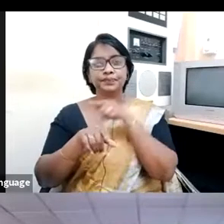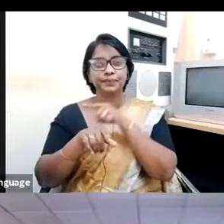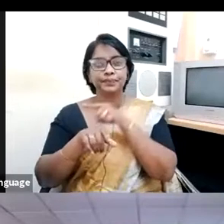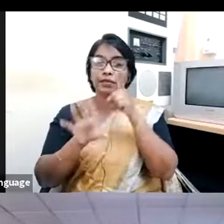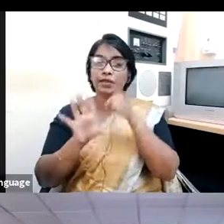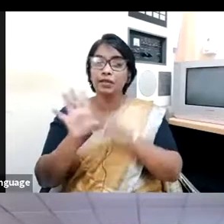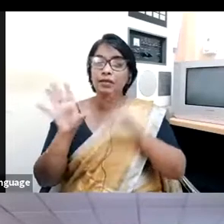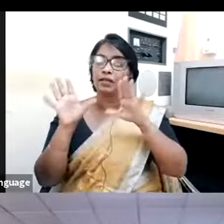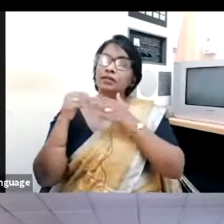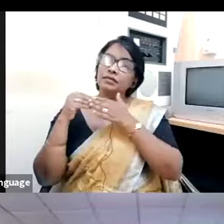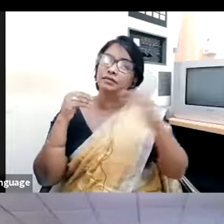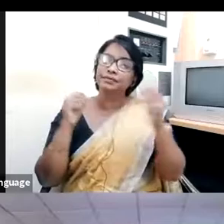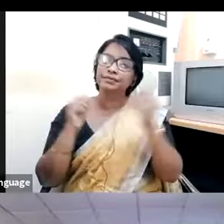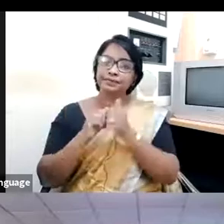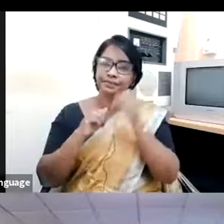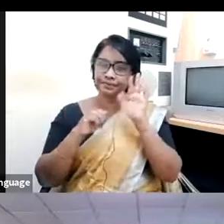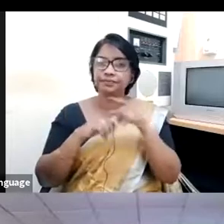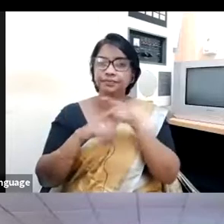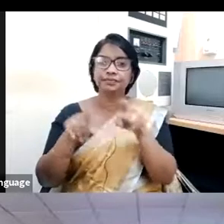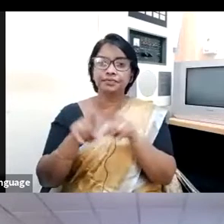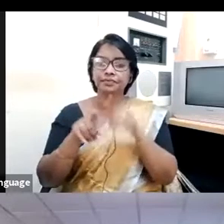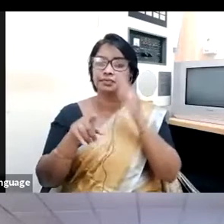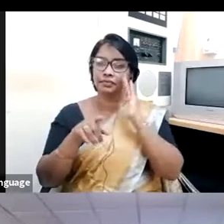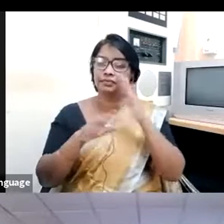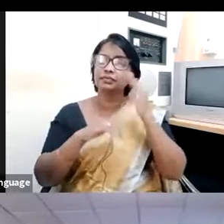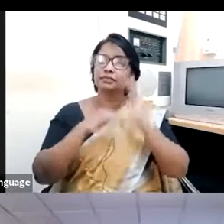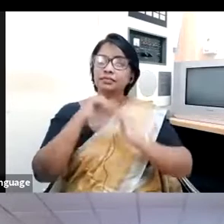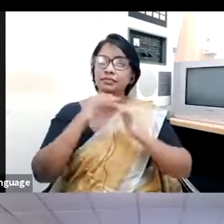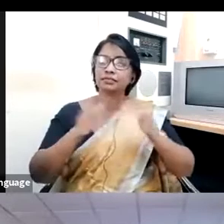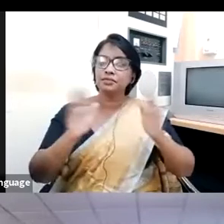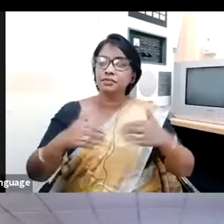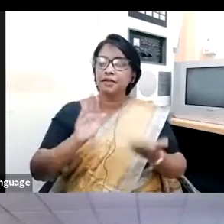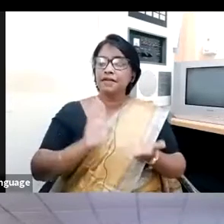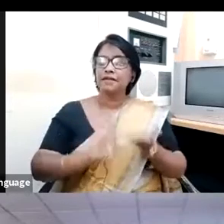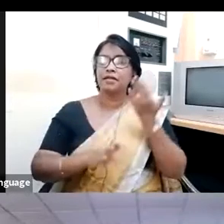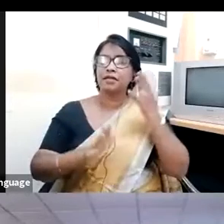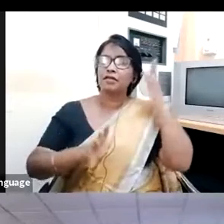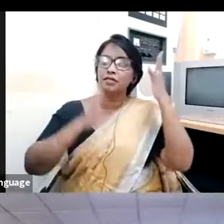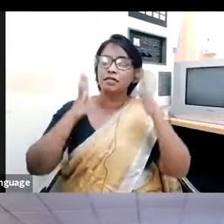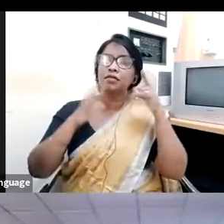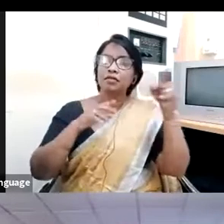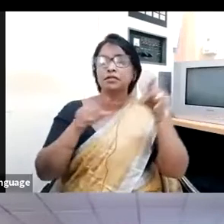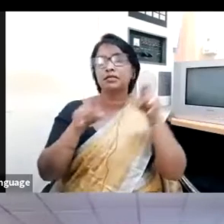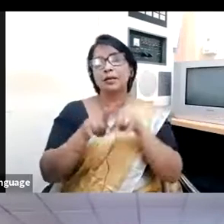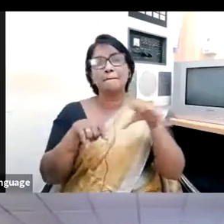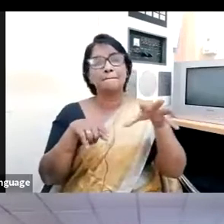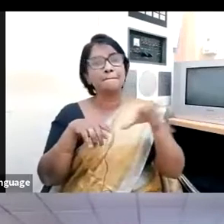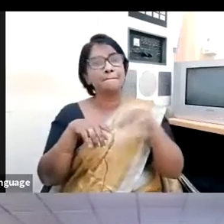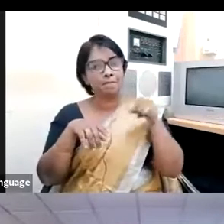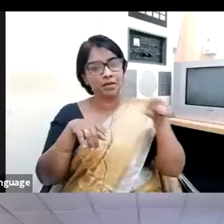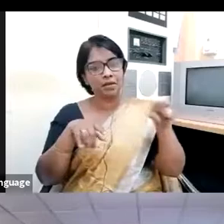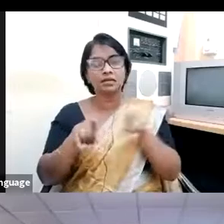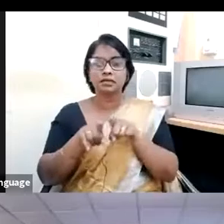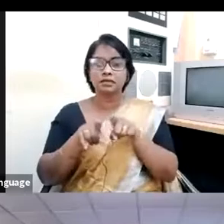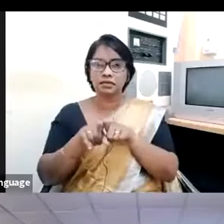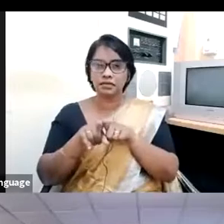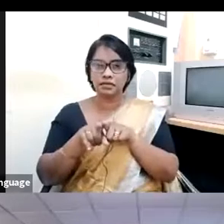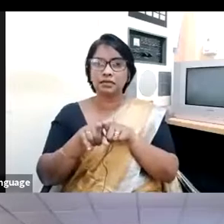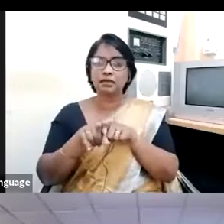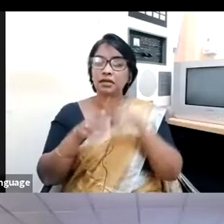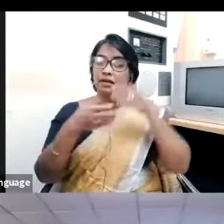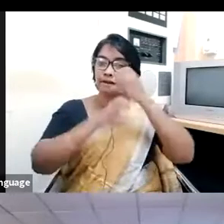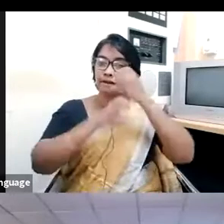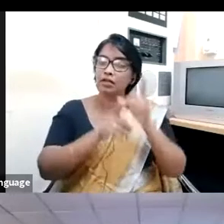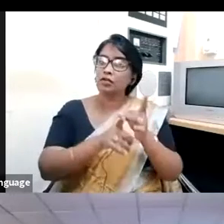world, which means we have not had science-led leadership at any level. If we had science-led